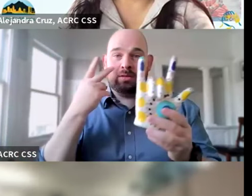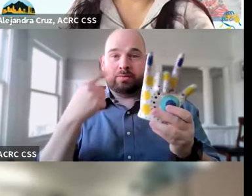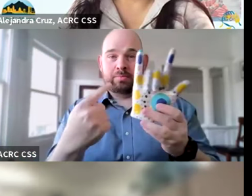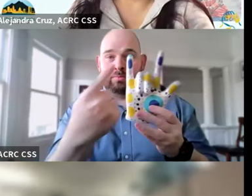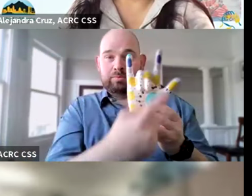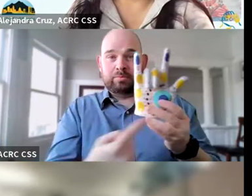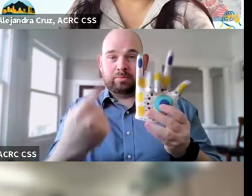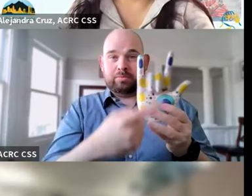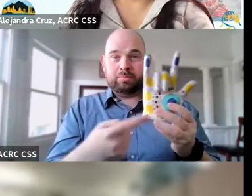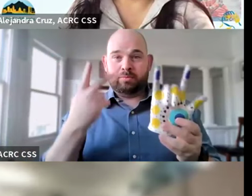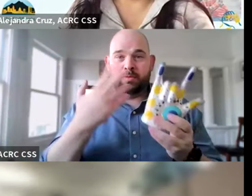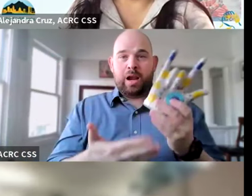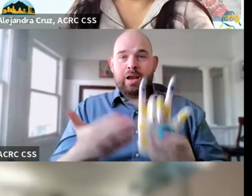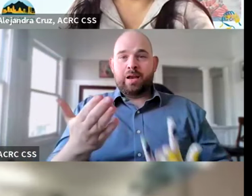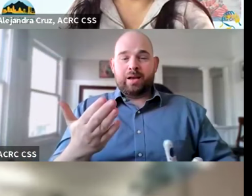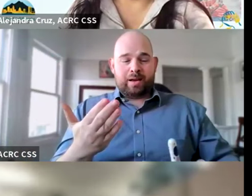did.